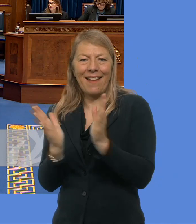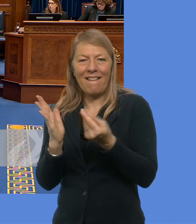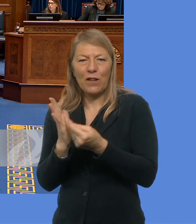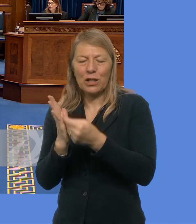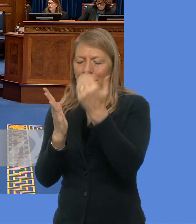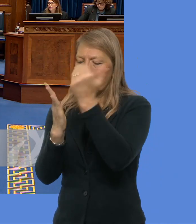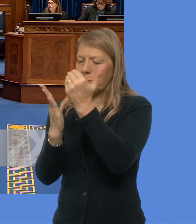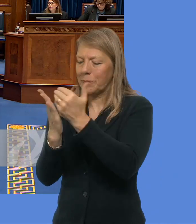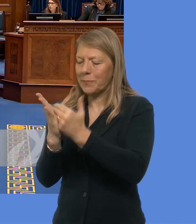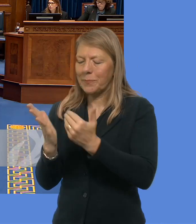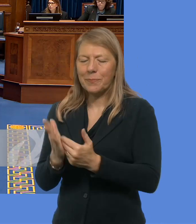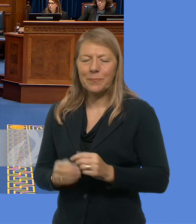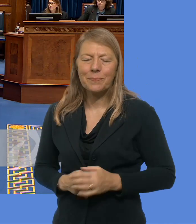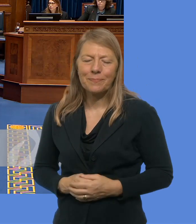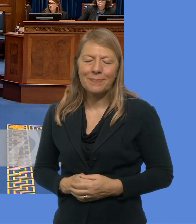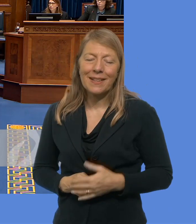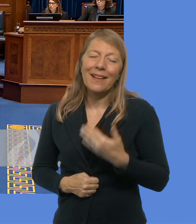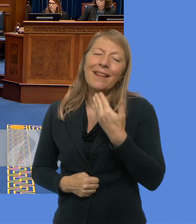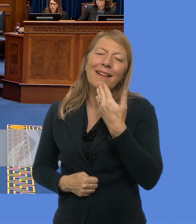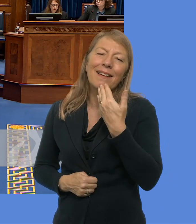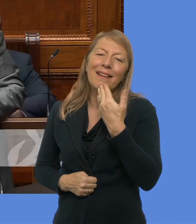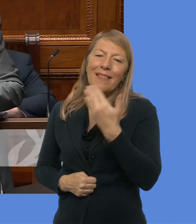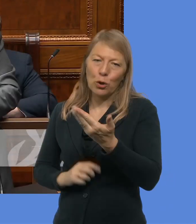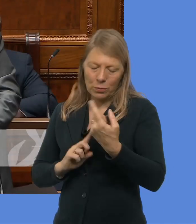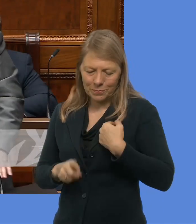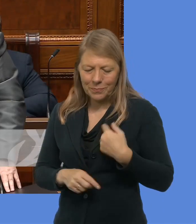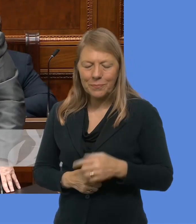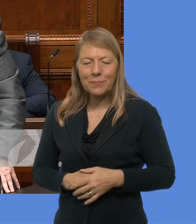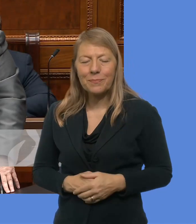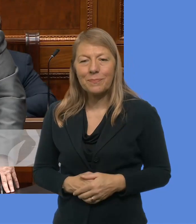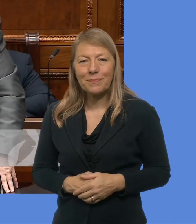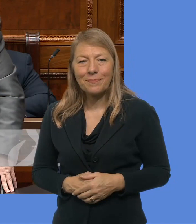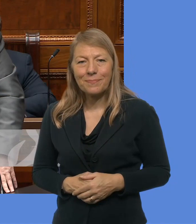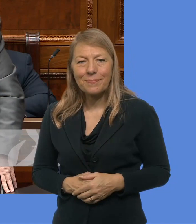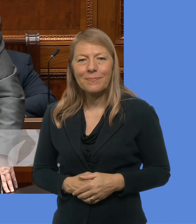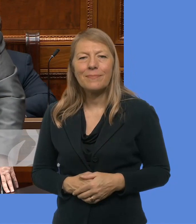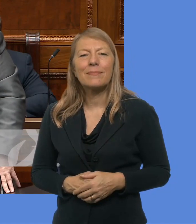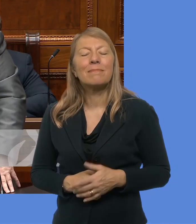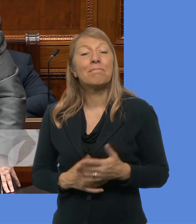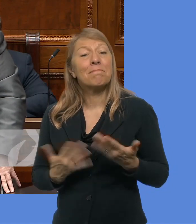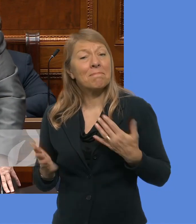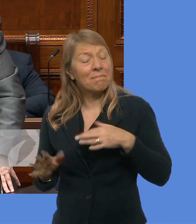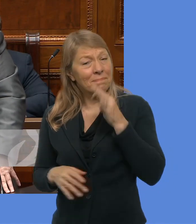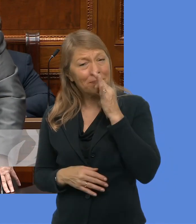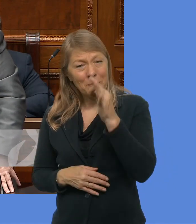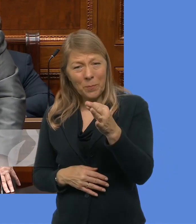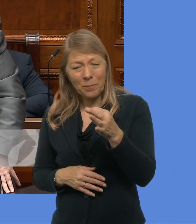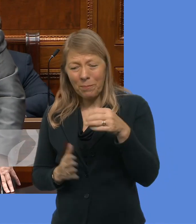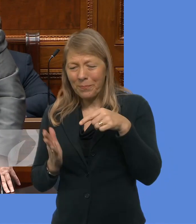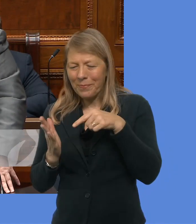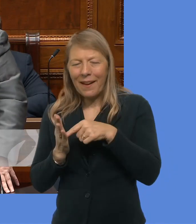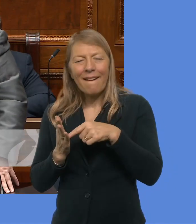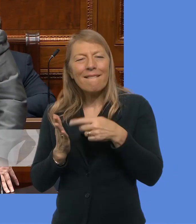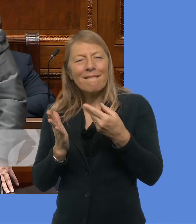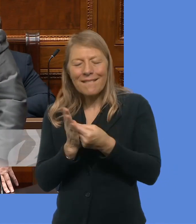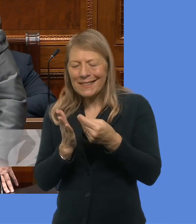the Minister for that answer. Minister, how, in your opinion, or can you outline how we can get to a fiscal framework that provides a